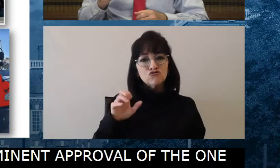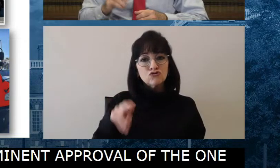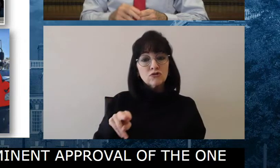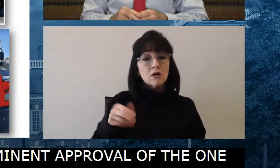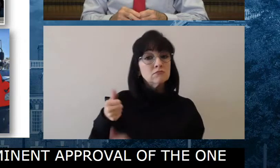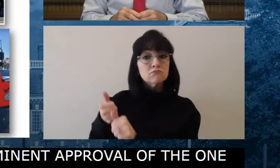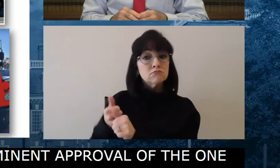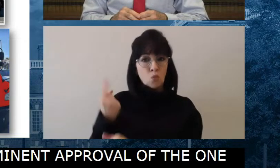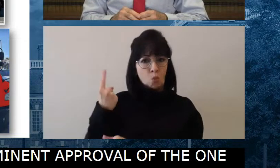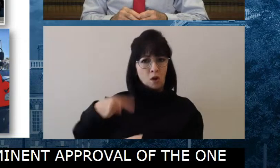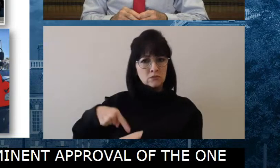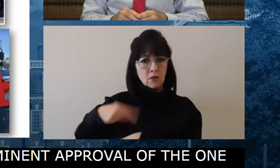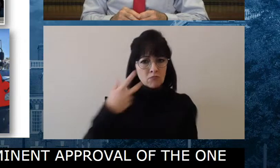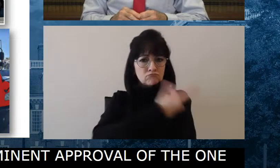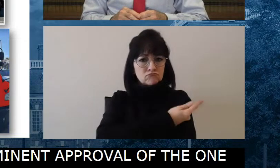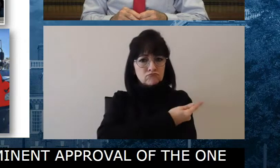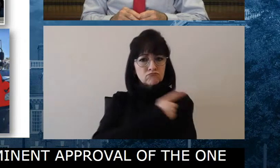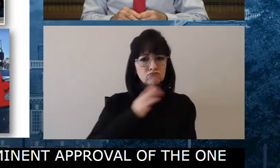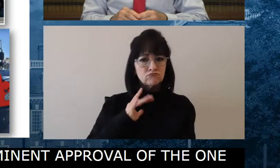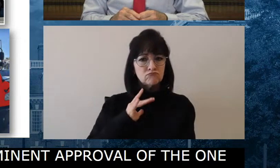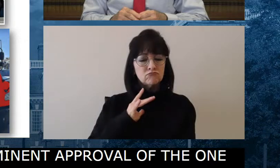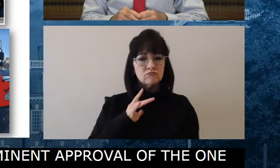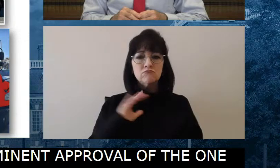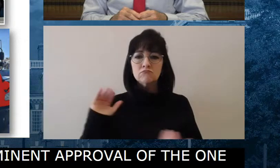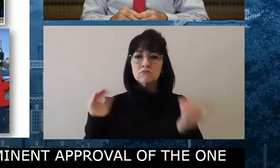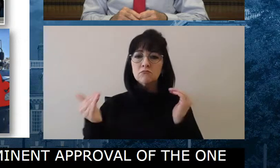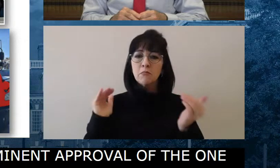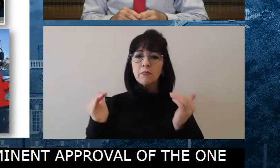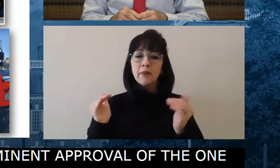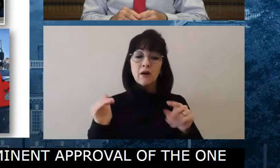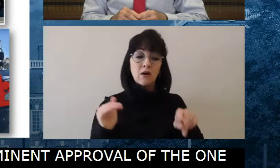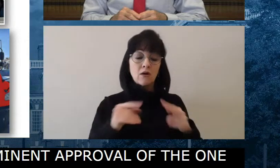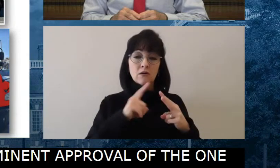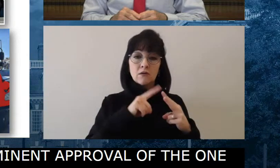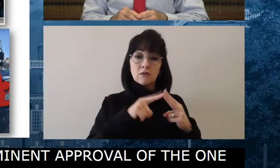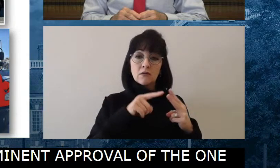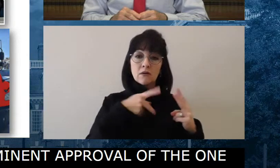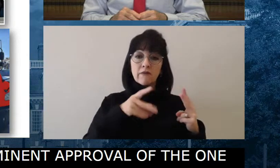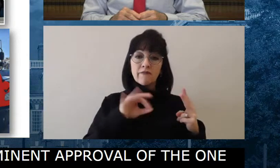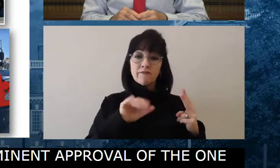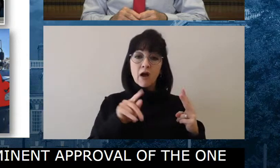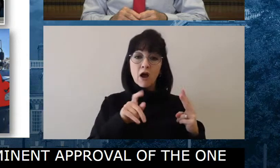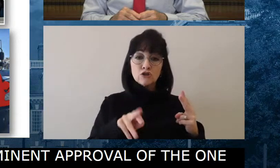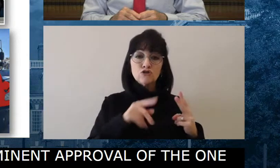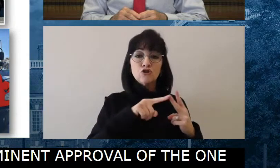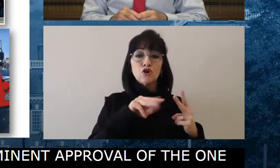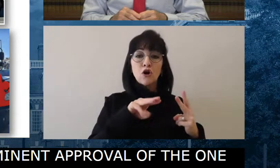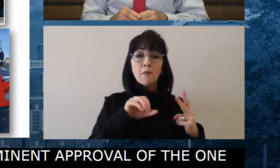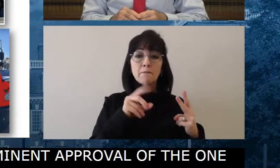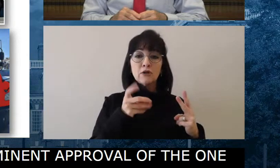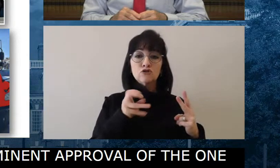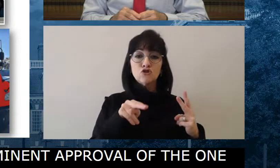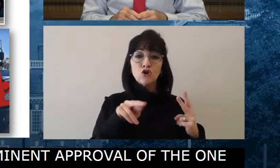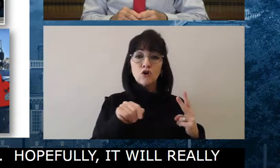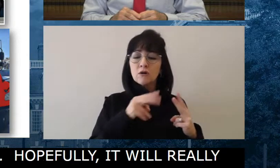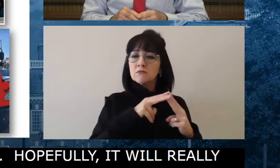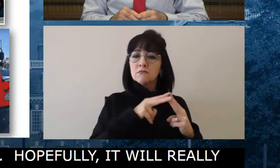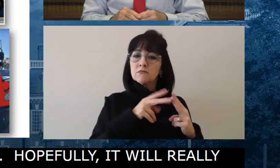just one dose with significant efficacy in terms of preventing deaths